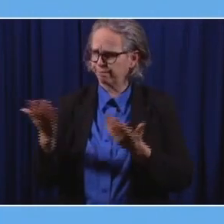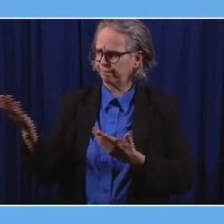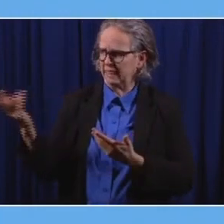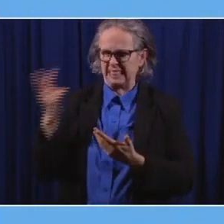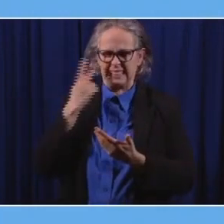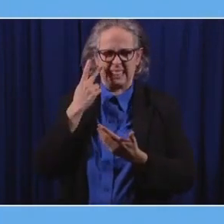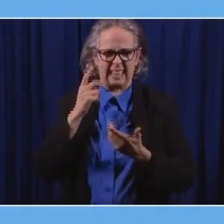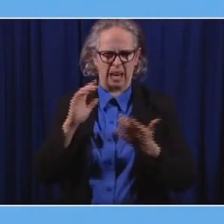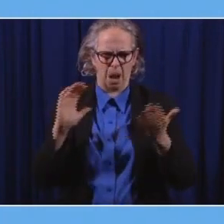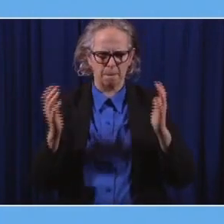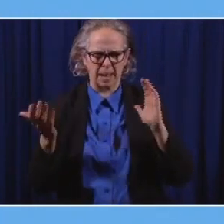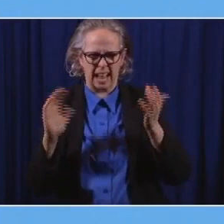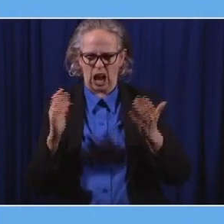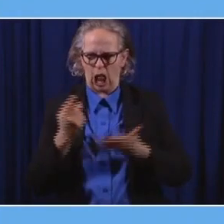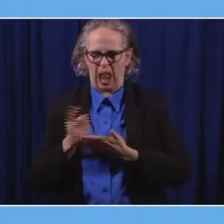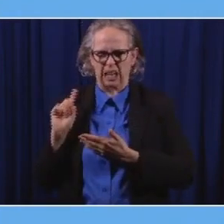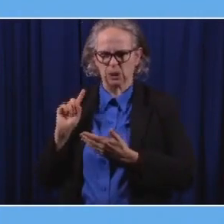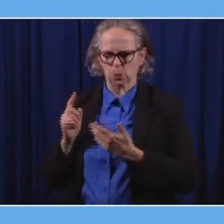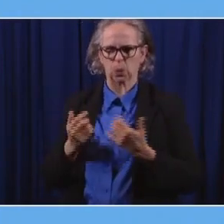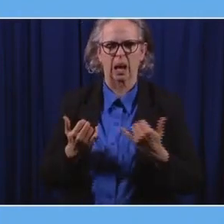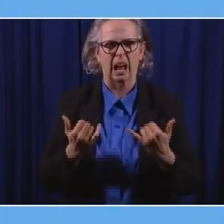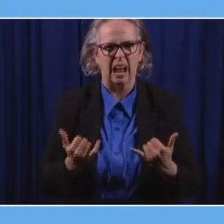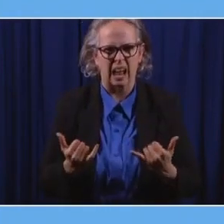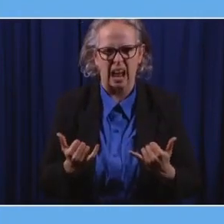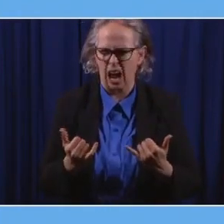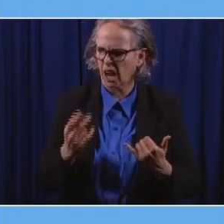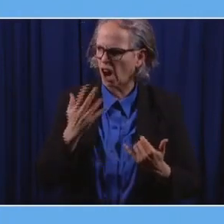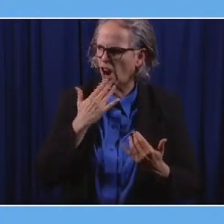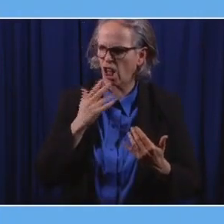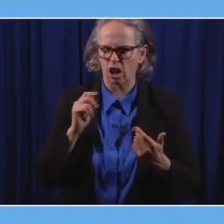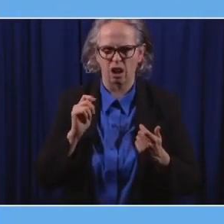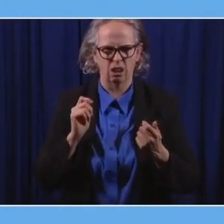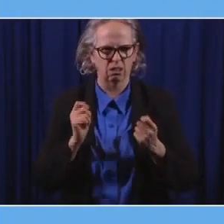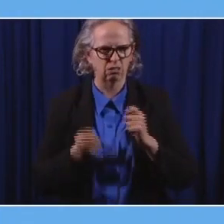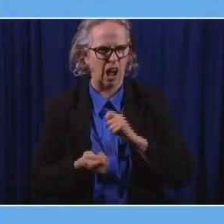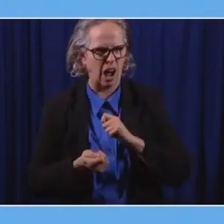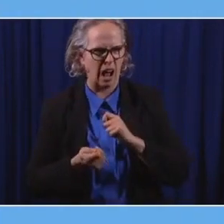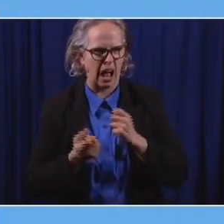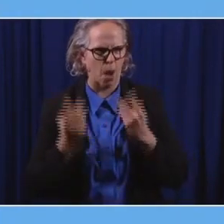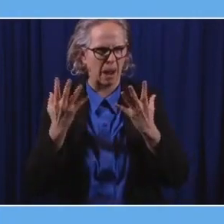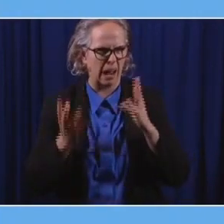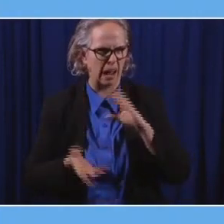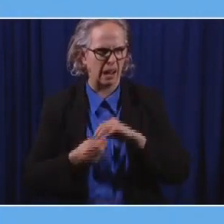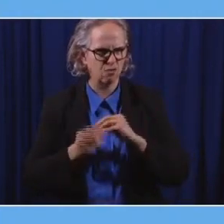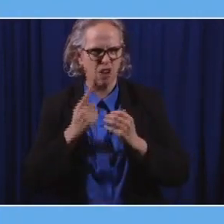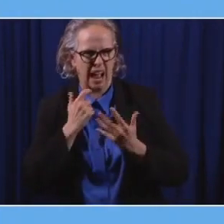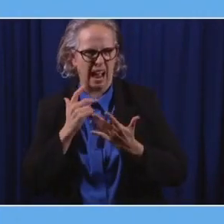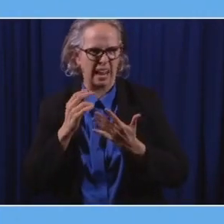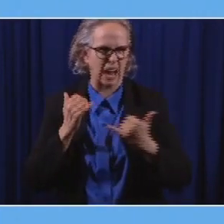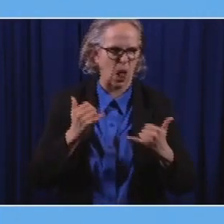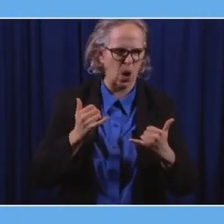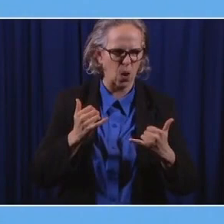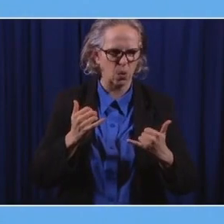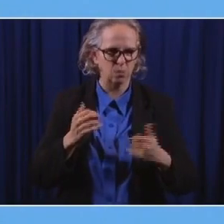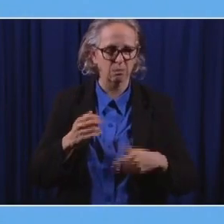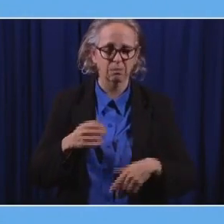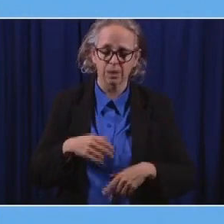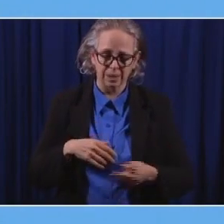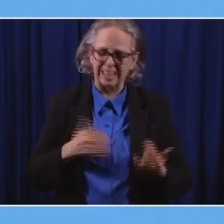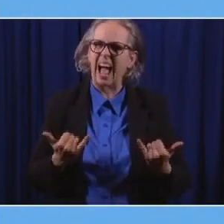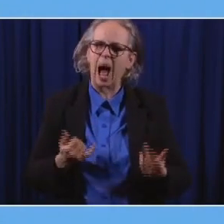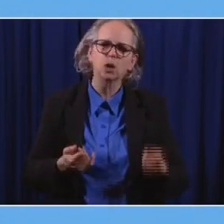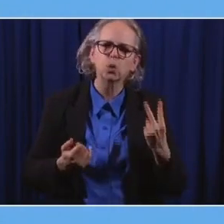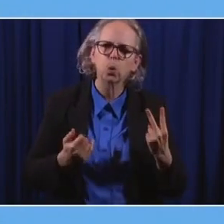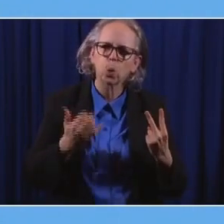we're down now just to 2 counties, eastern side of our state, that are yellow. Everything else is